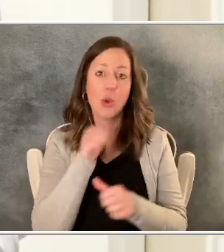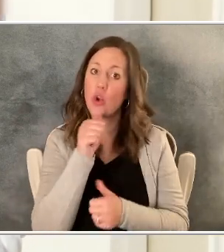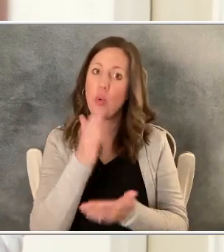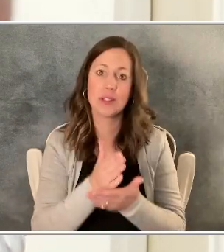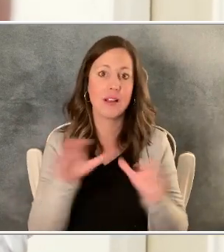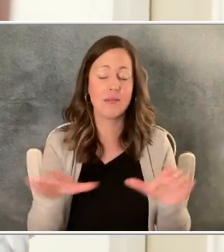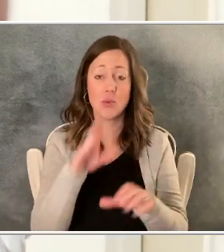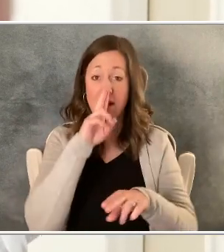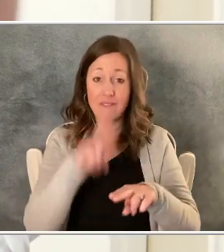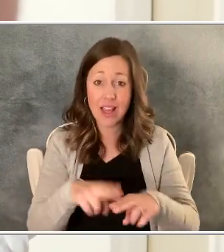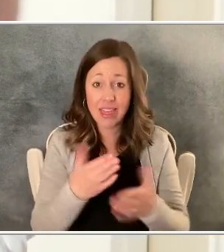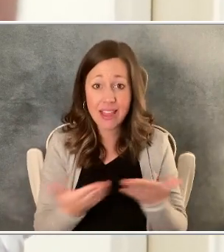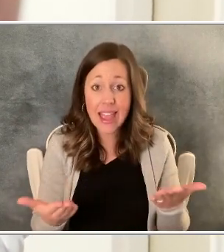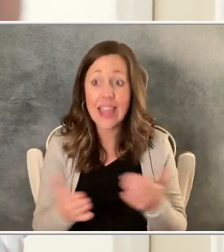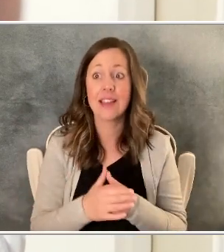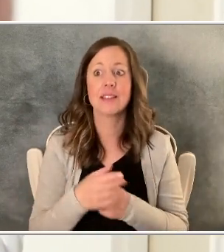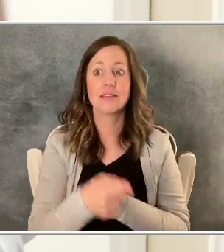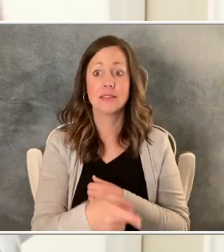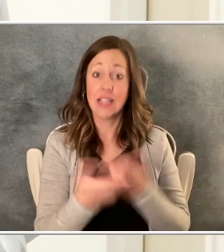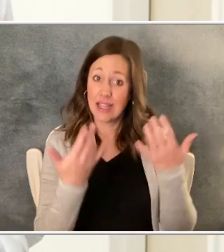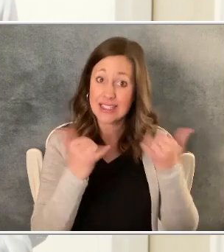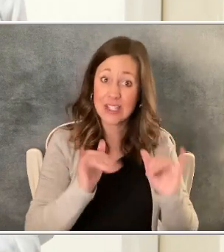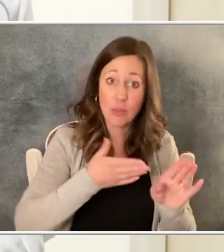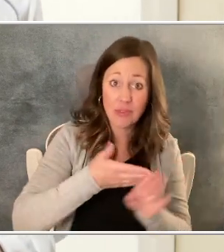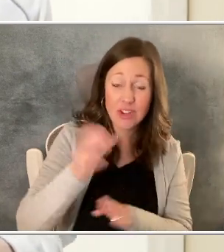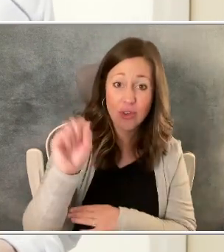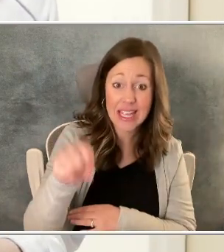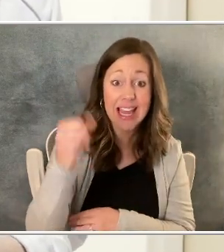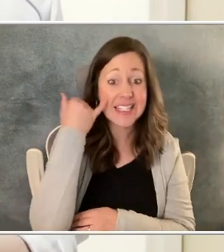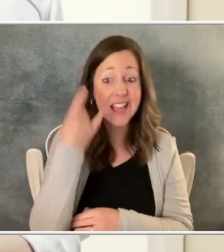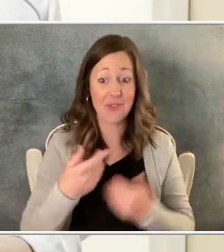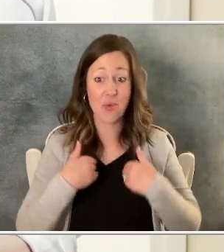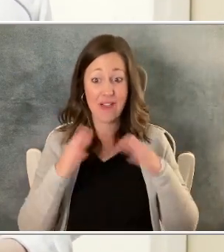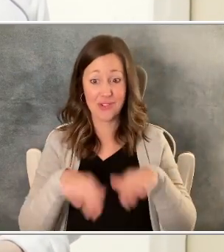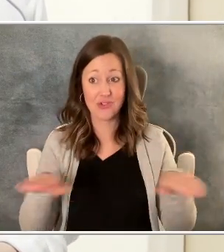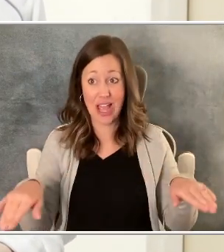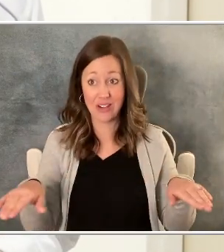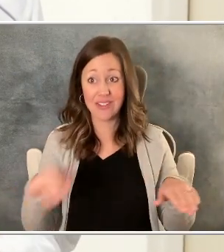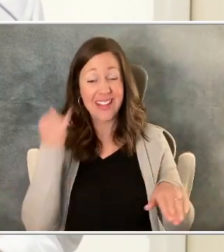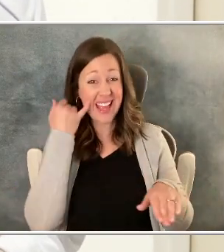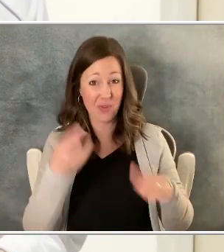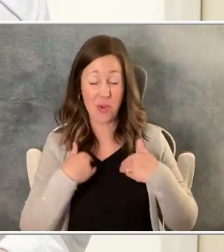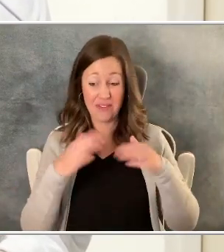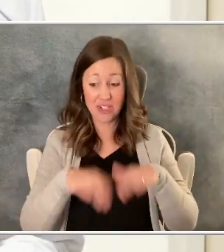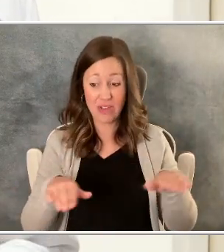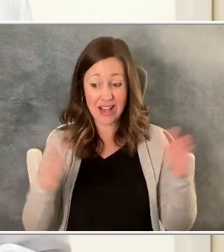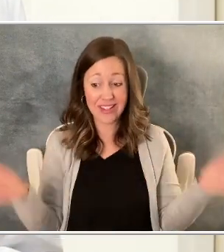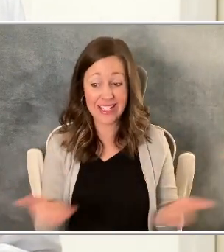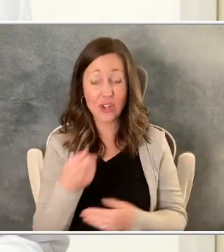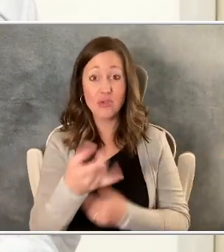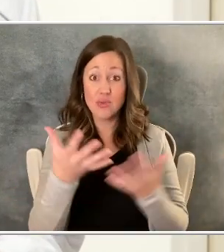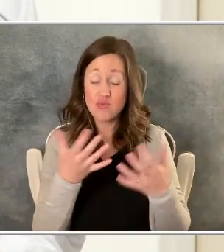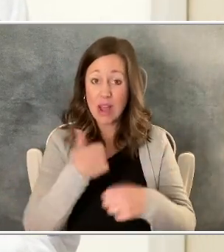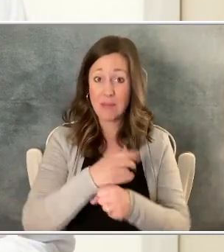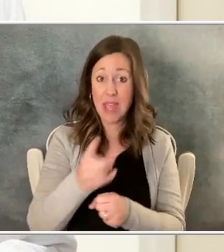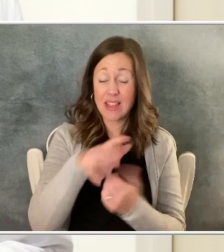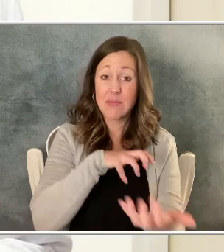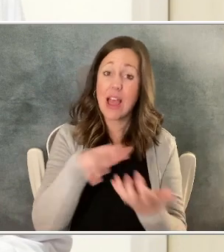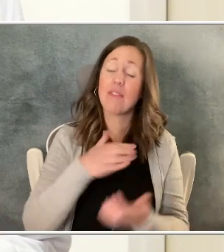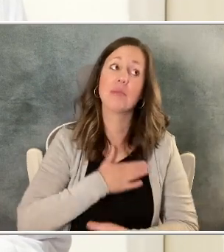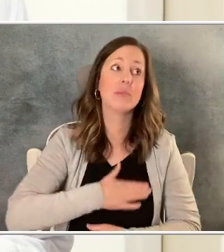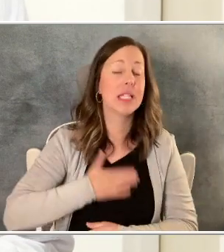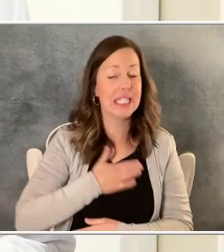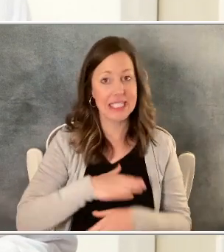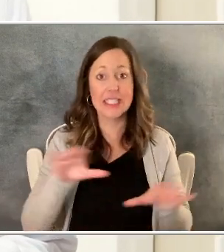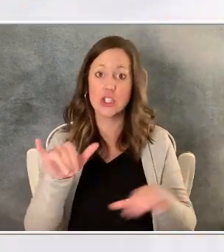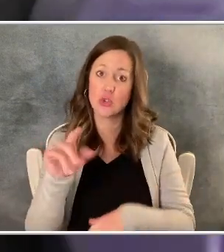tell you it's not professional. If you have a child in there, and you want to make them laugh, because that's what's